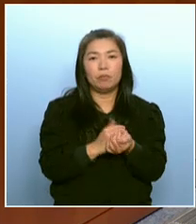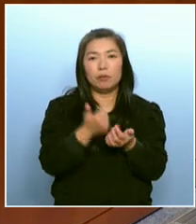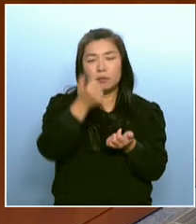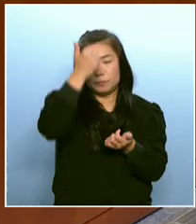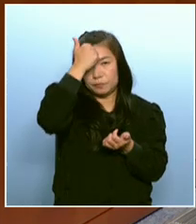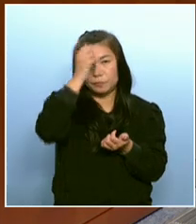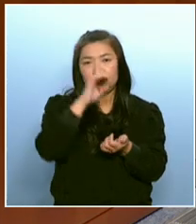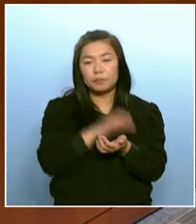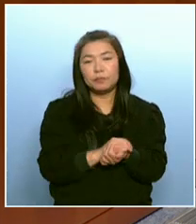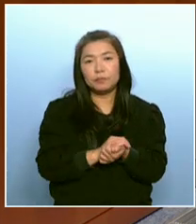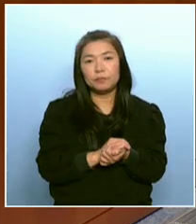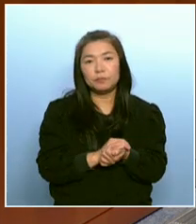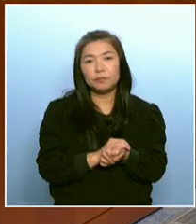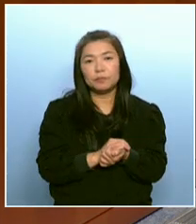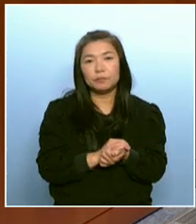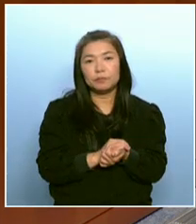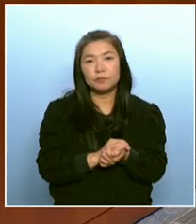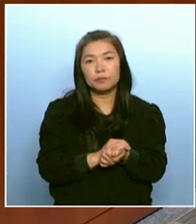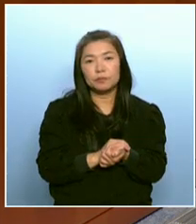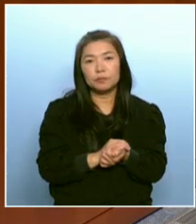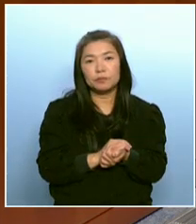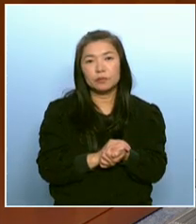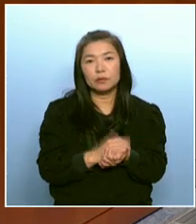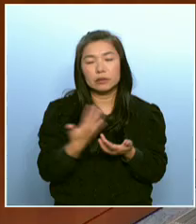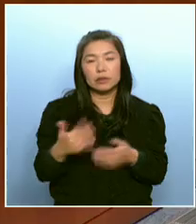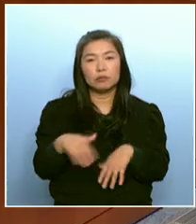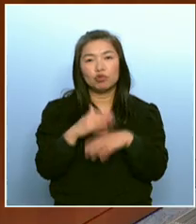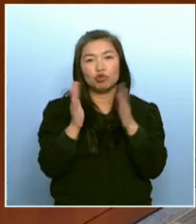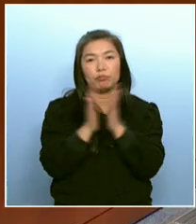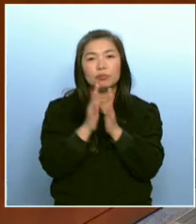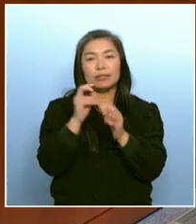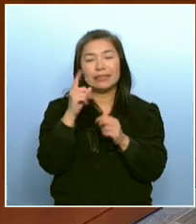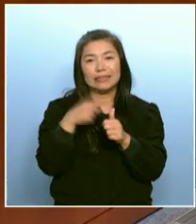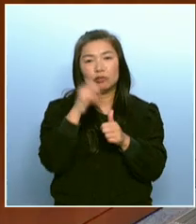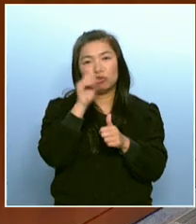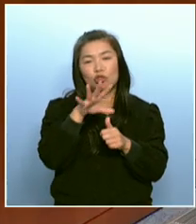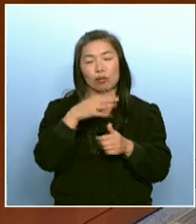project estimate. You understand my question? Yes, Mr. Yong.